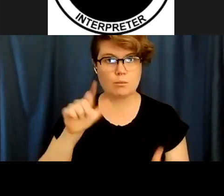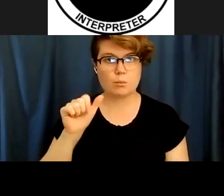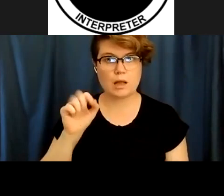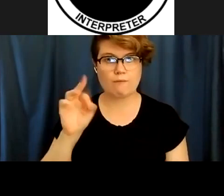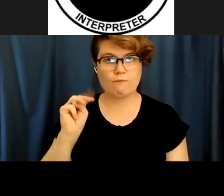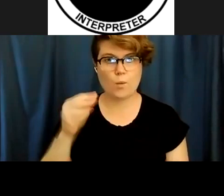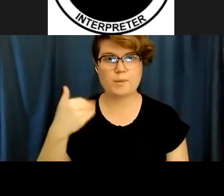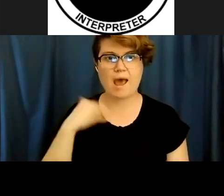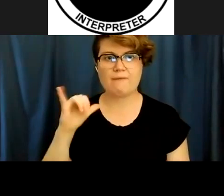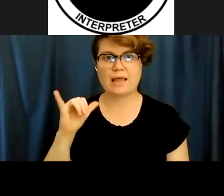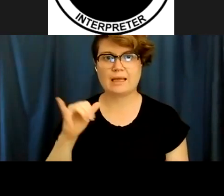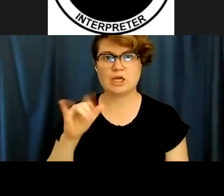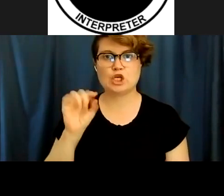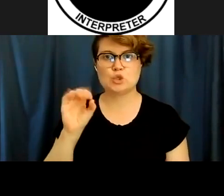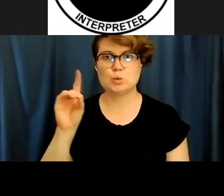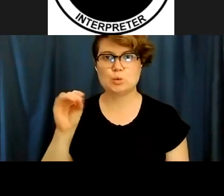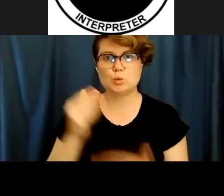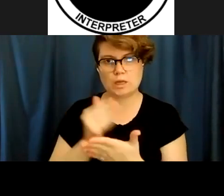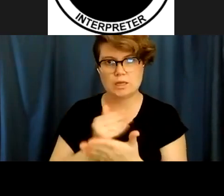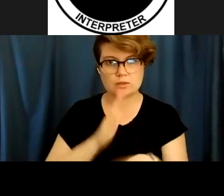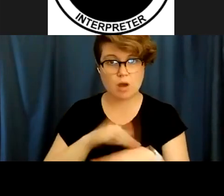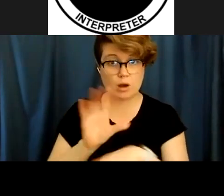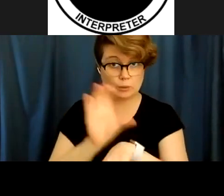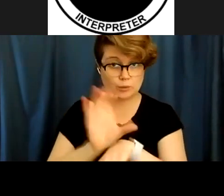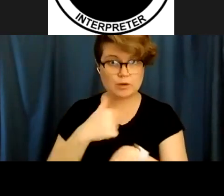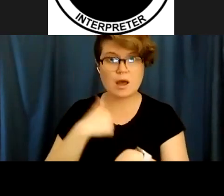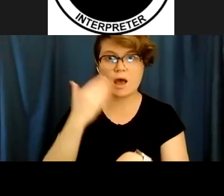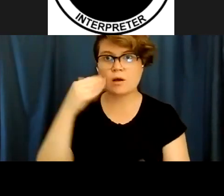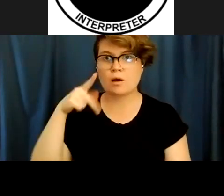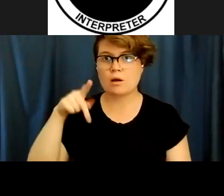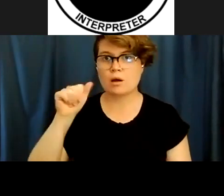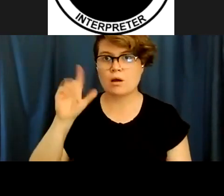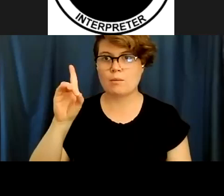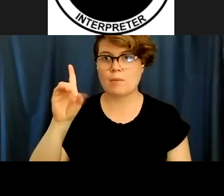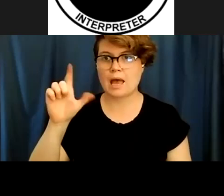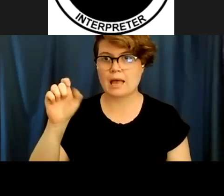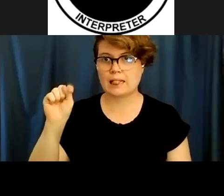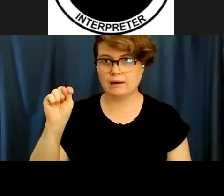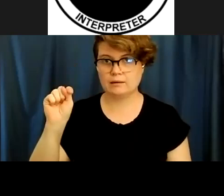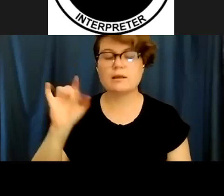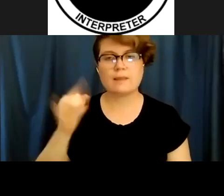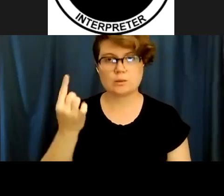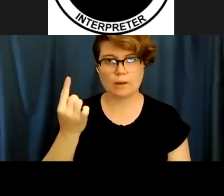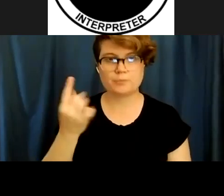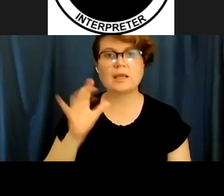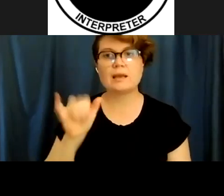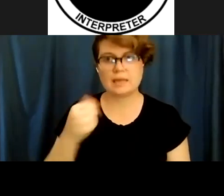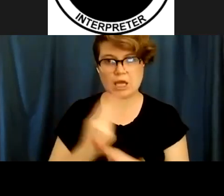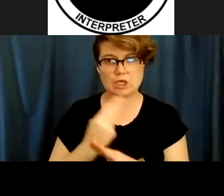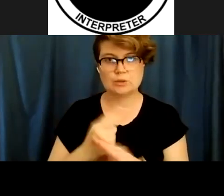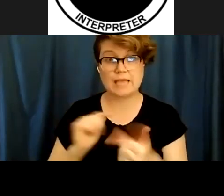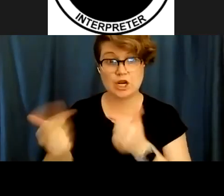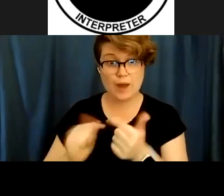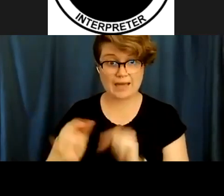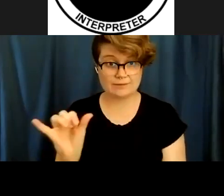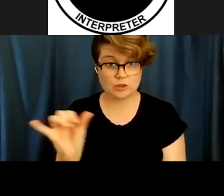of to-do lists on the computer. I know of Padlet as one of those, and that's also one that can be interactive. So perhaps